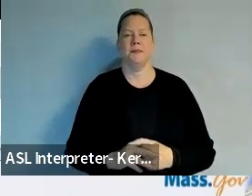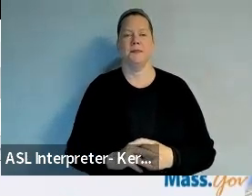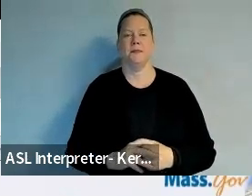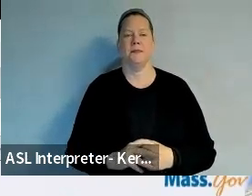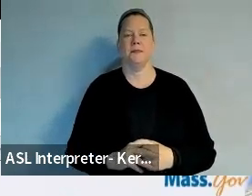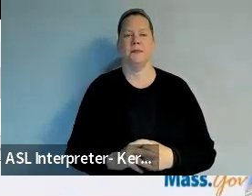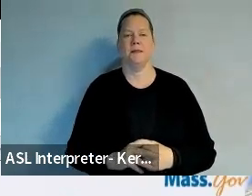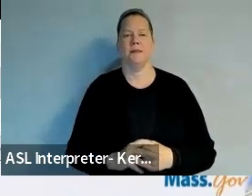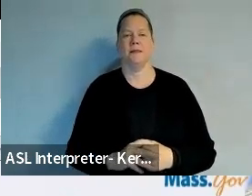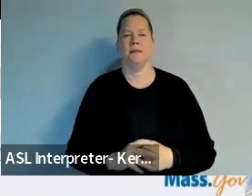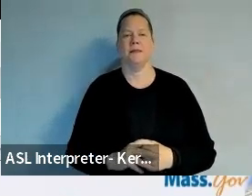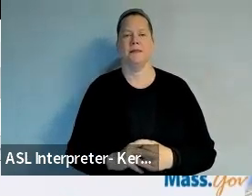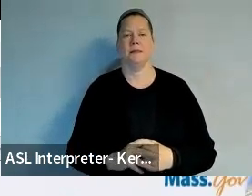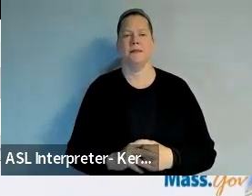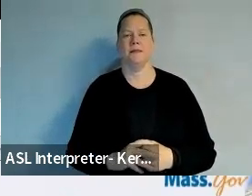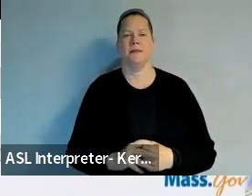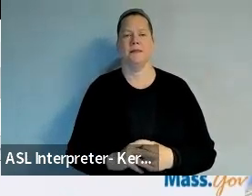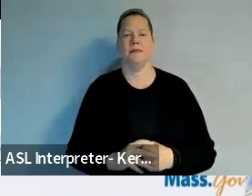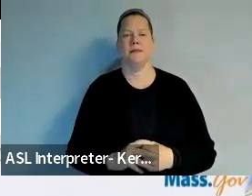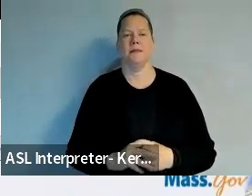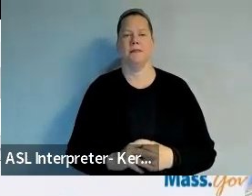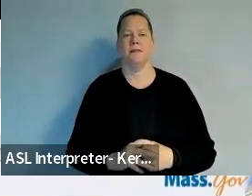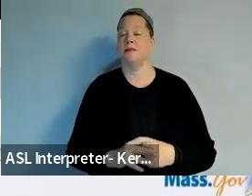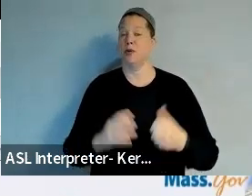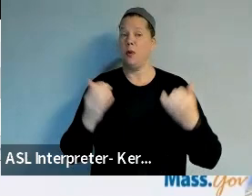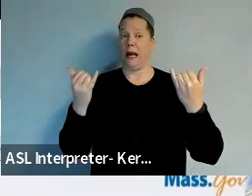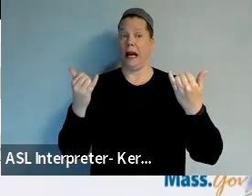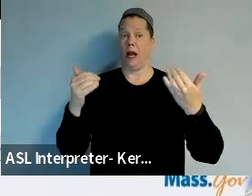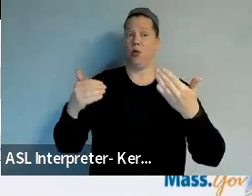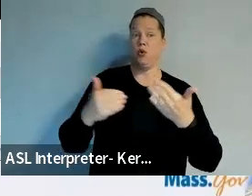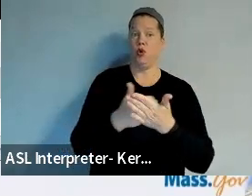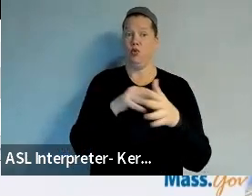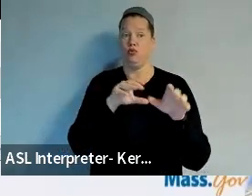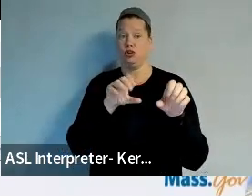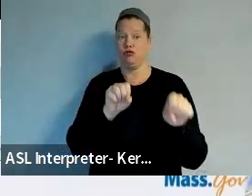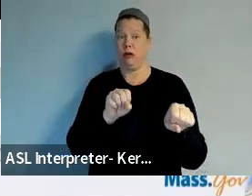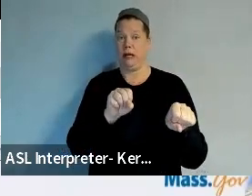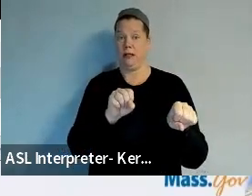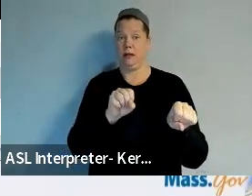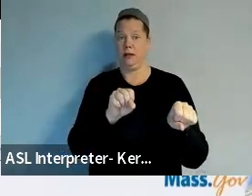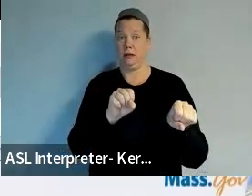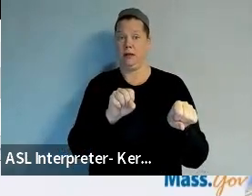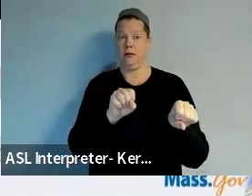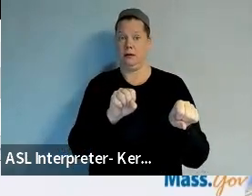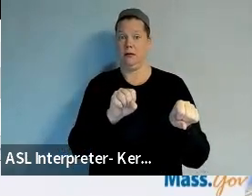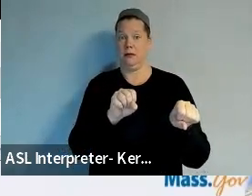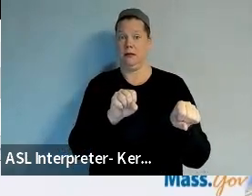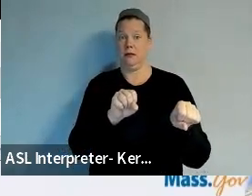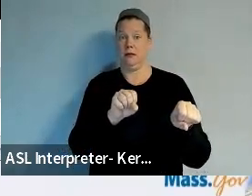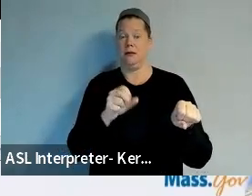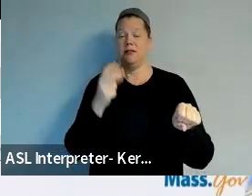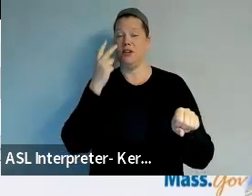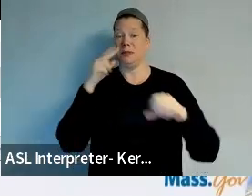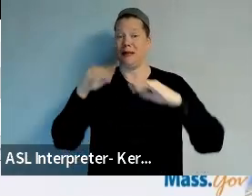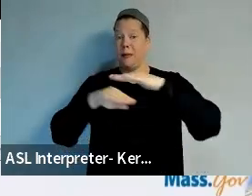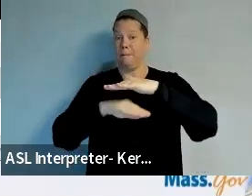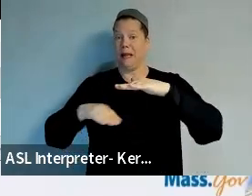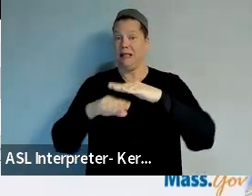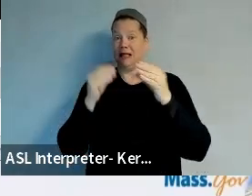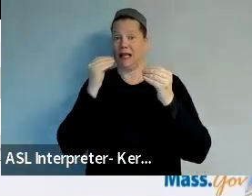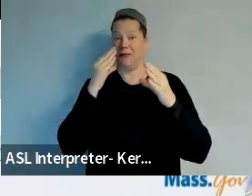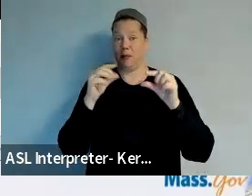Then we're going to click on the New Restraint button to be taken to the Restraint Basic Information